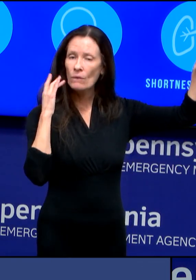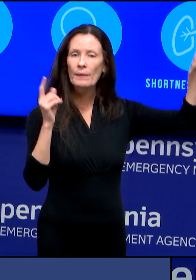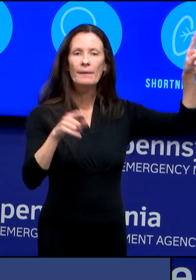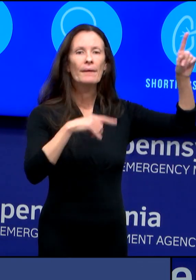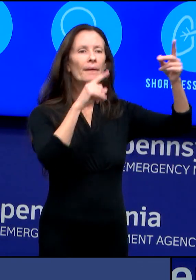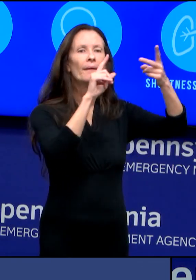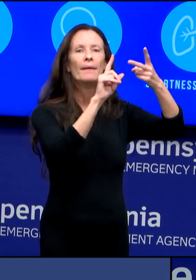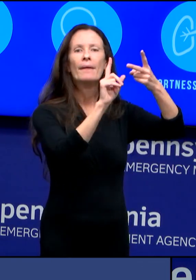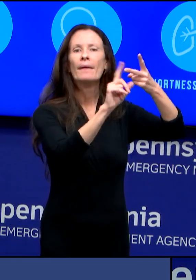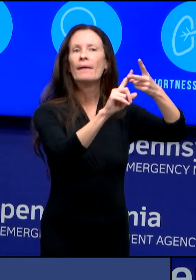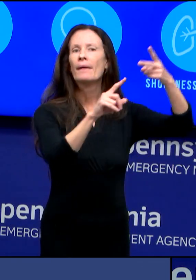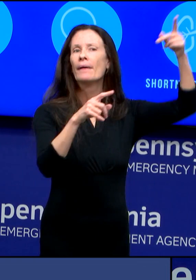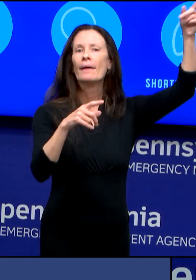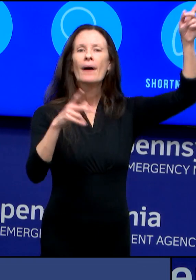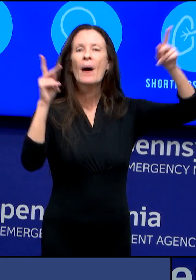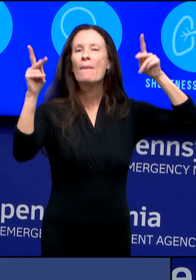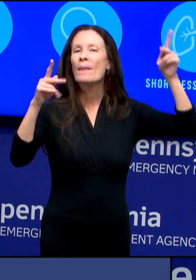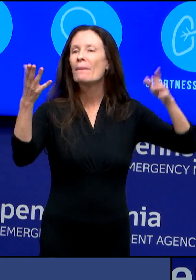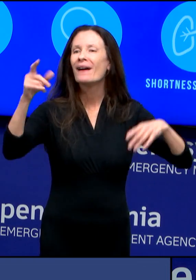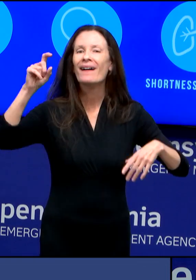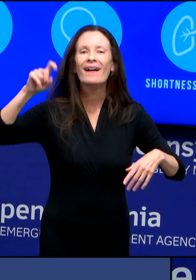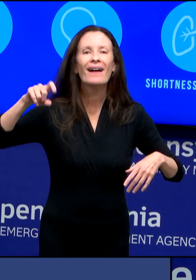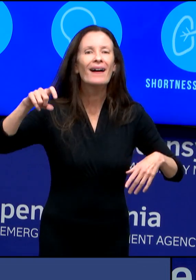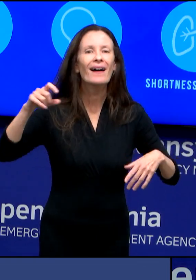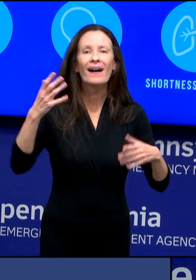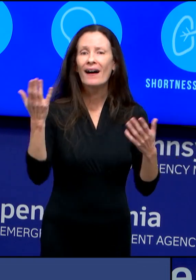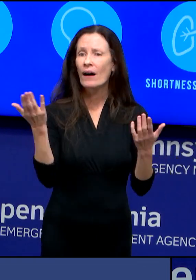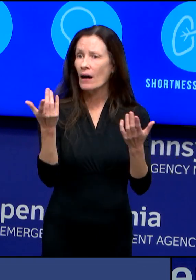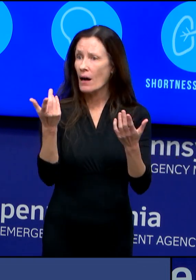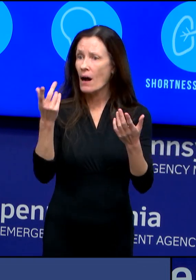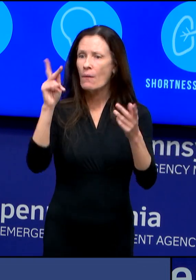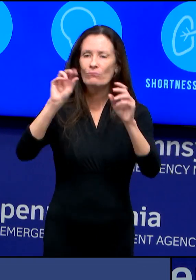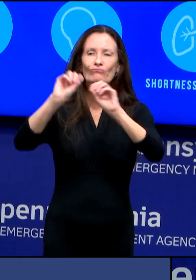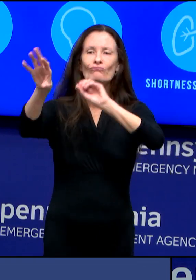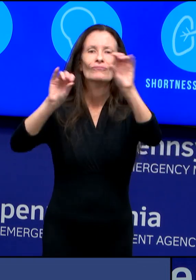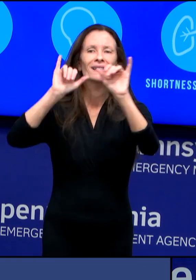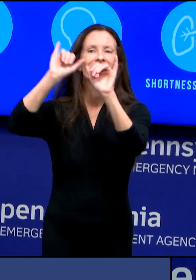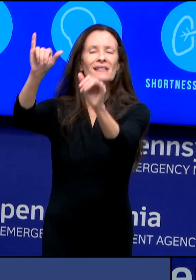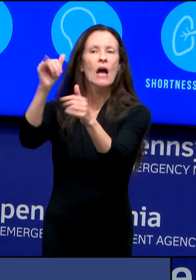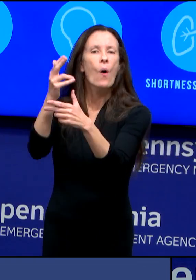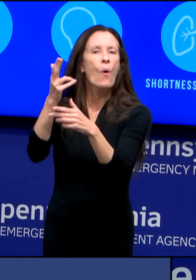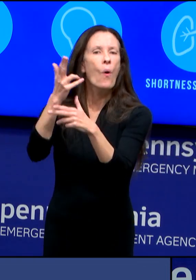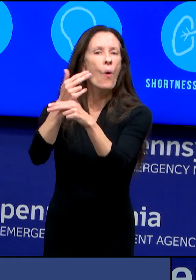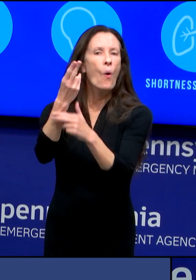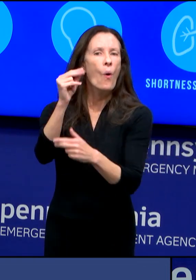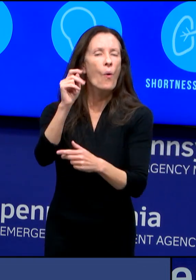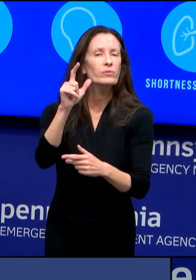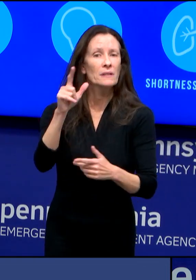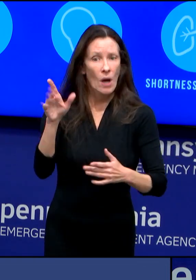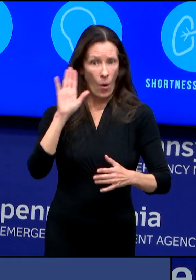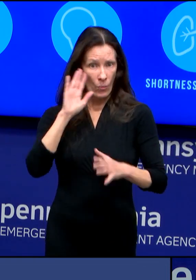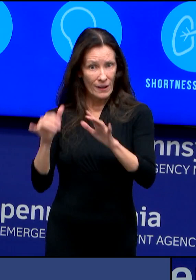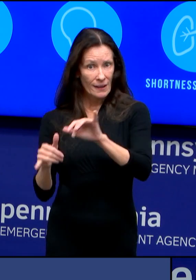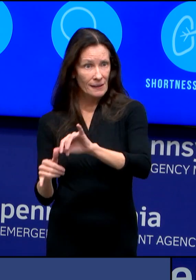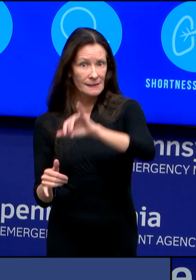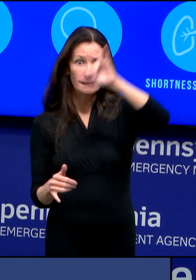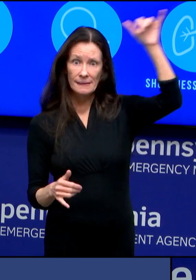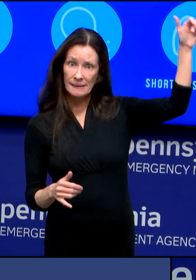in Pennsylvania through the Pennsylvania Emergency Management Association and the Department of Human Services to